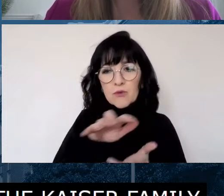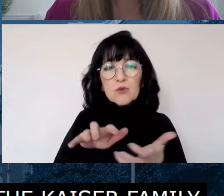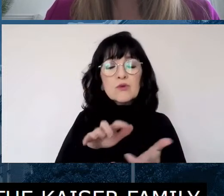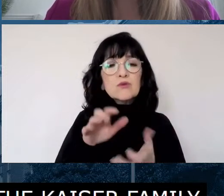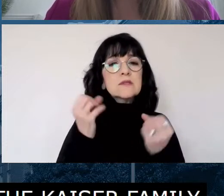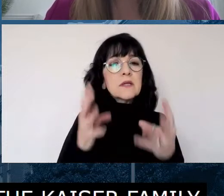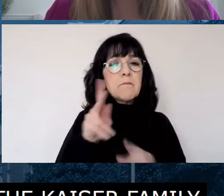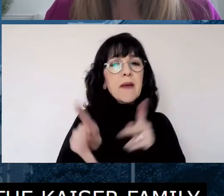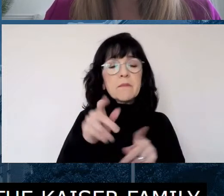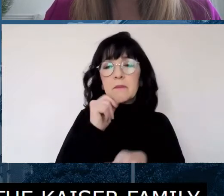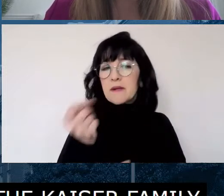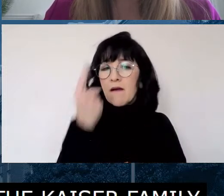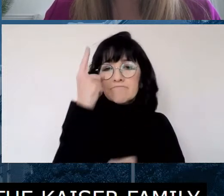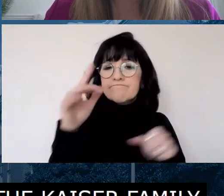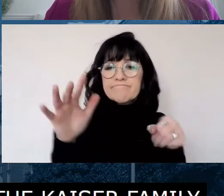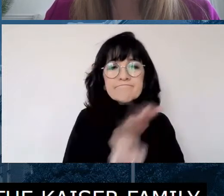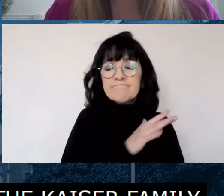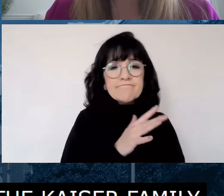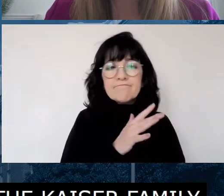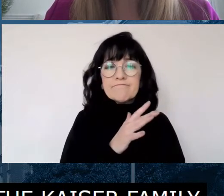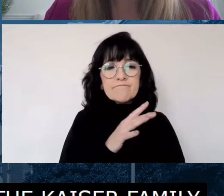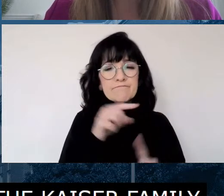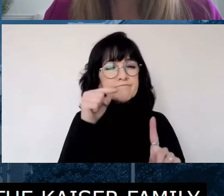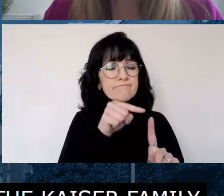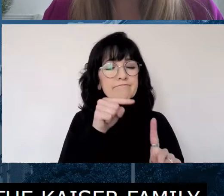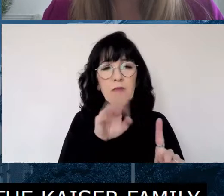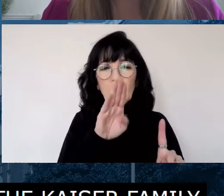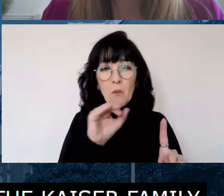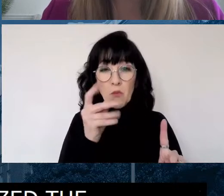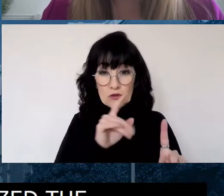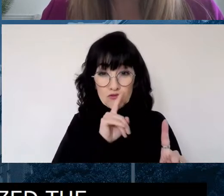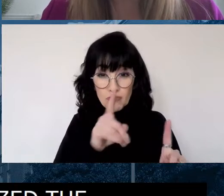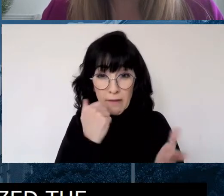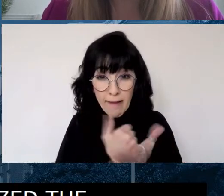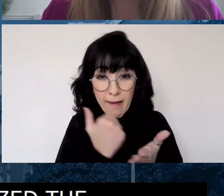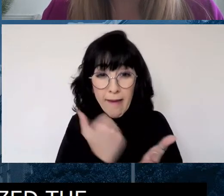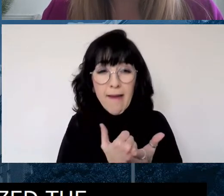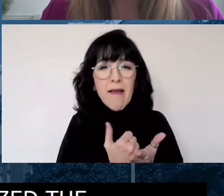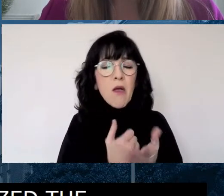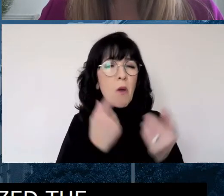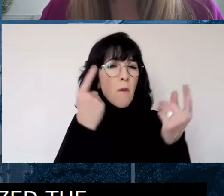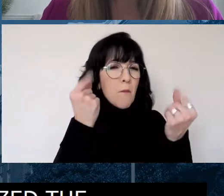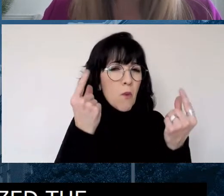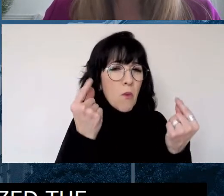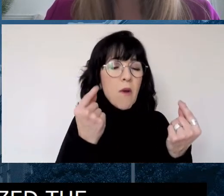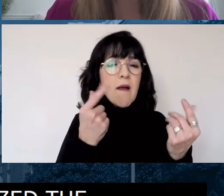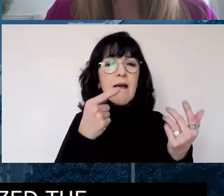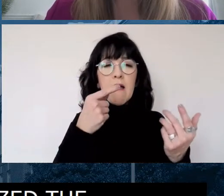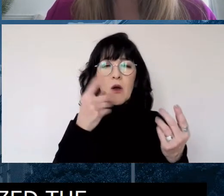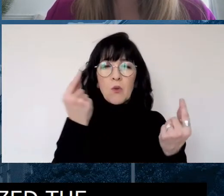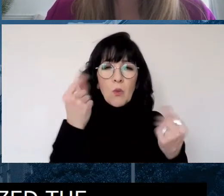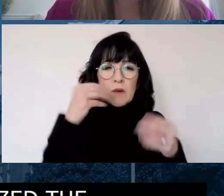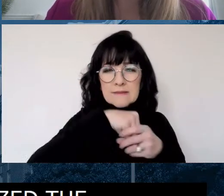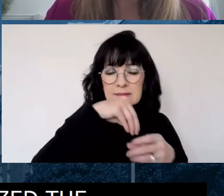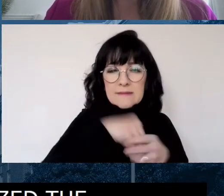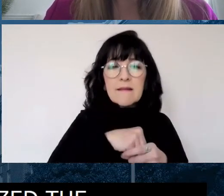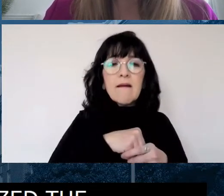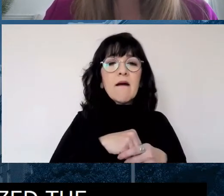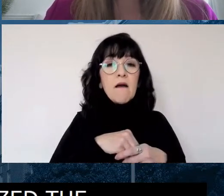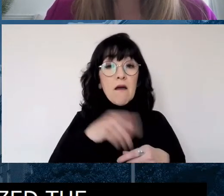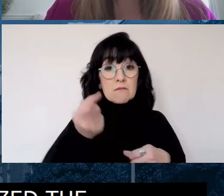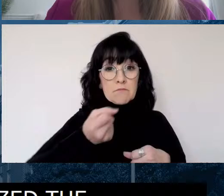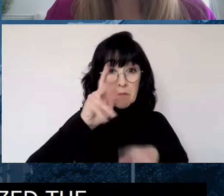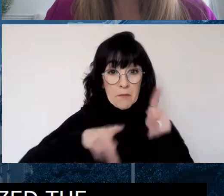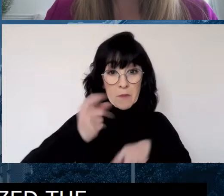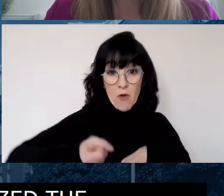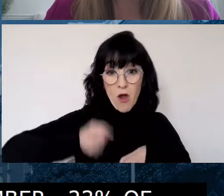So 23% of adults, including 21% of vaccinated persons, reported being unsure